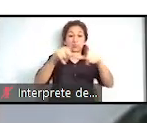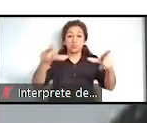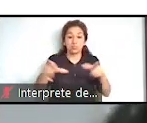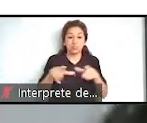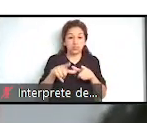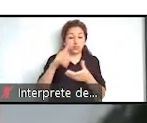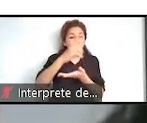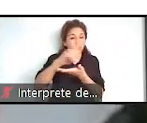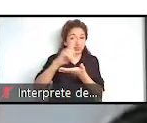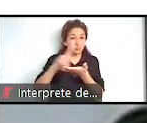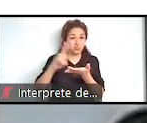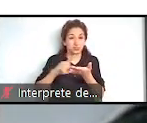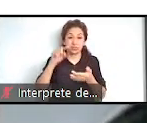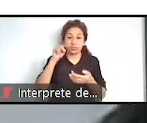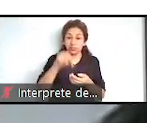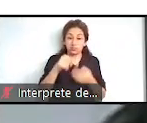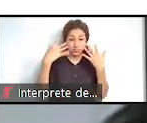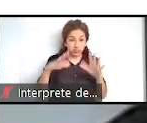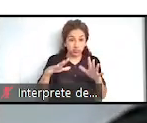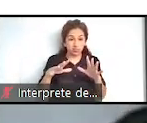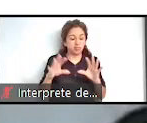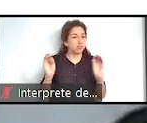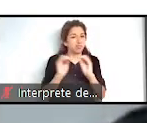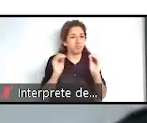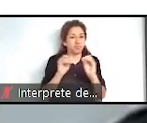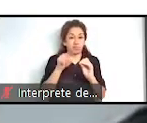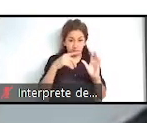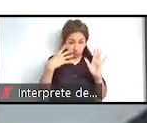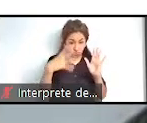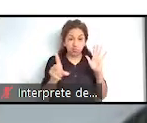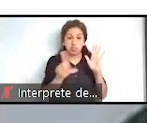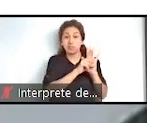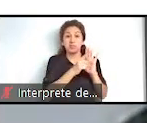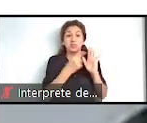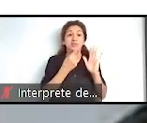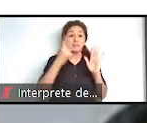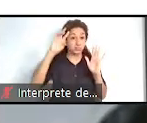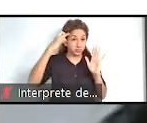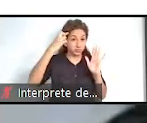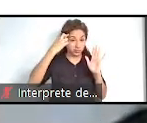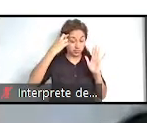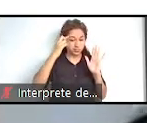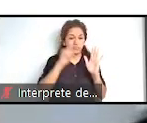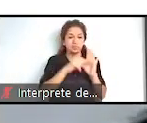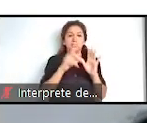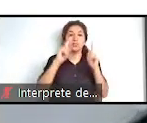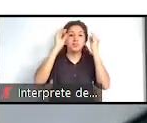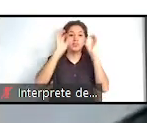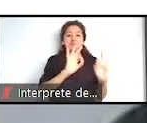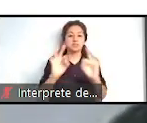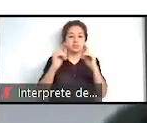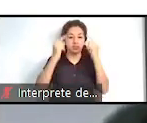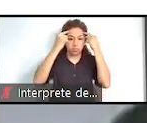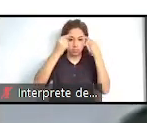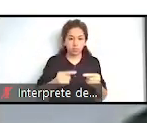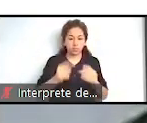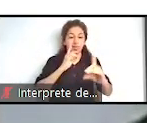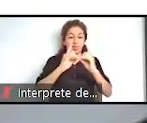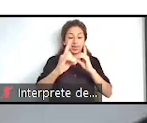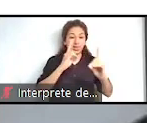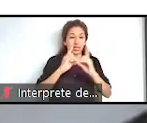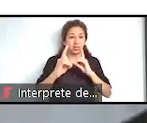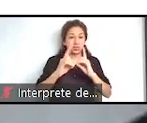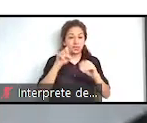development plans something that we still do not have which is a policy of the national agreement it is a